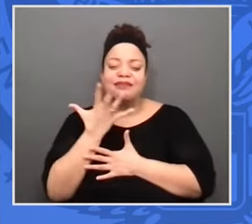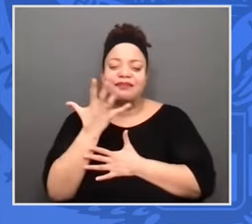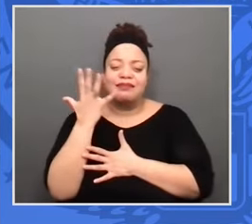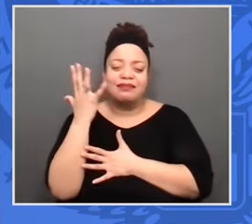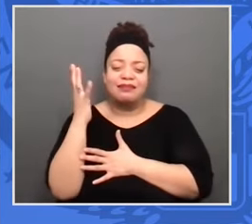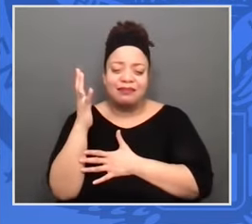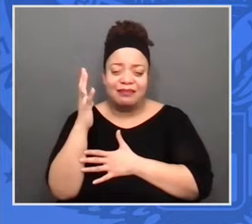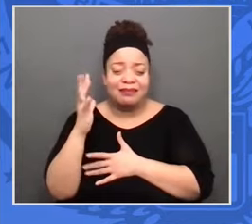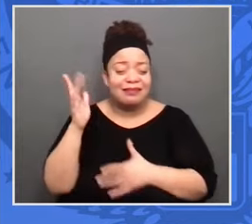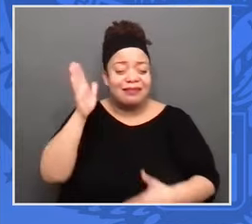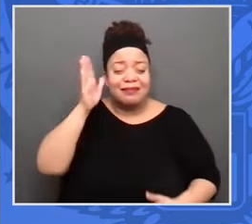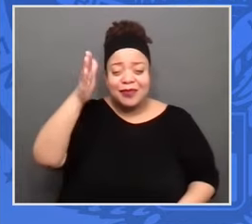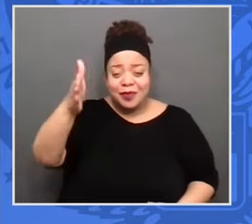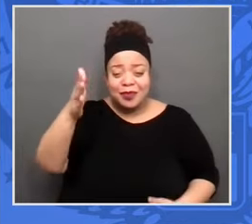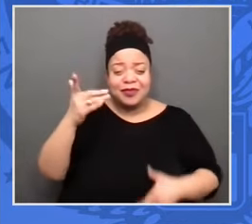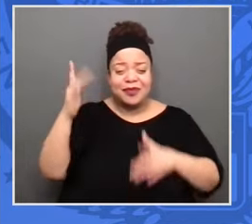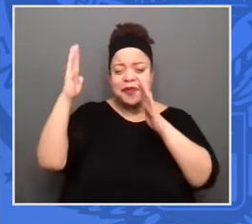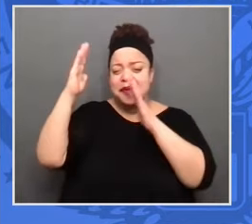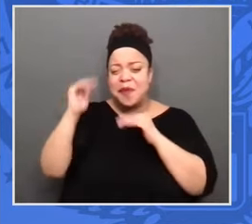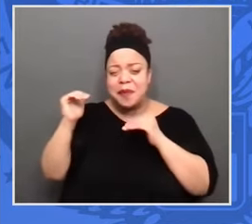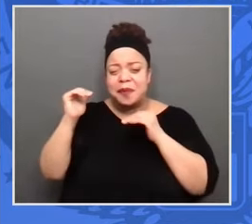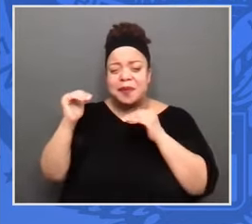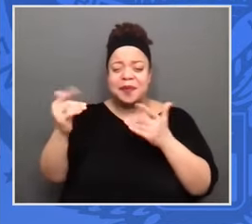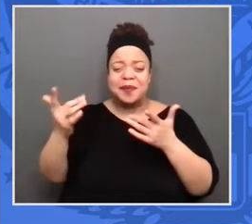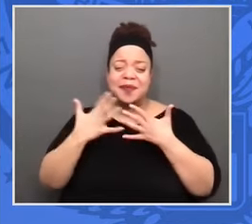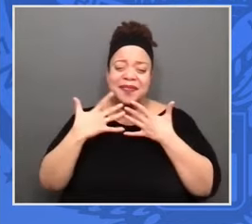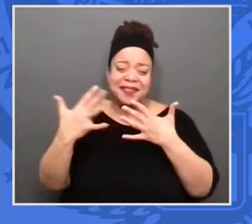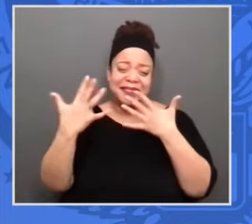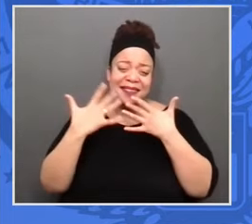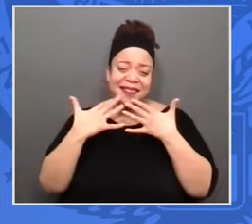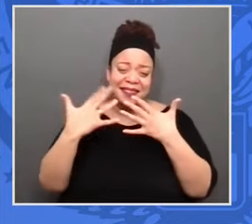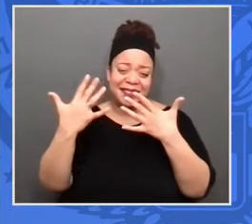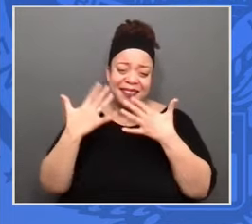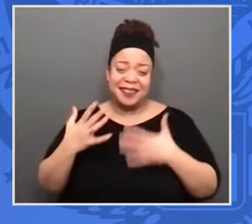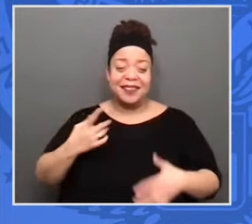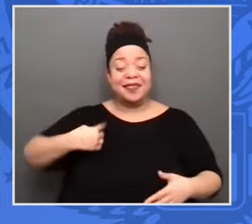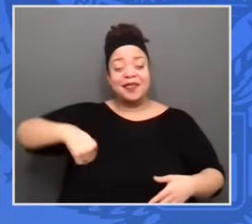this ordeal with a new wisdom.